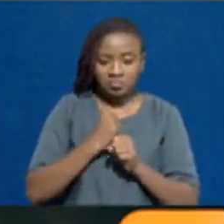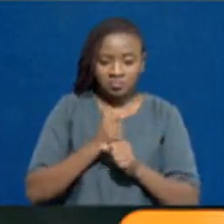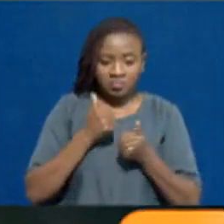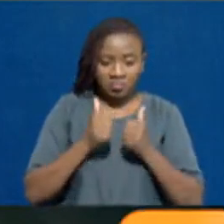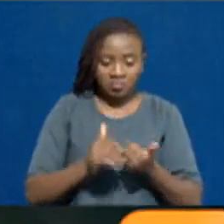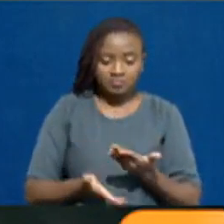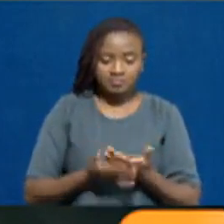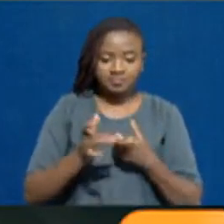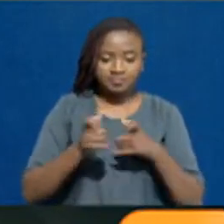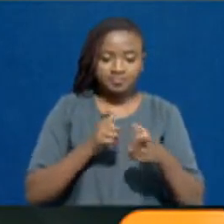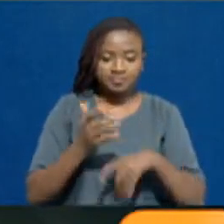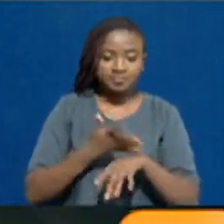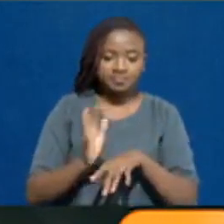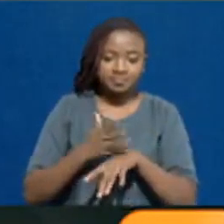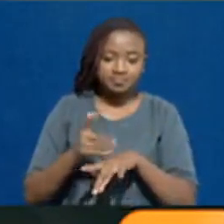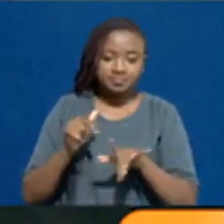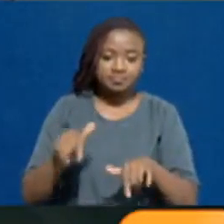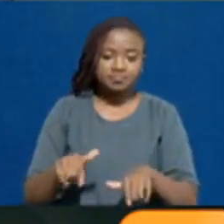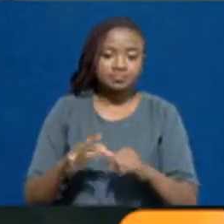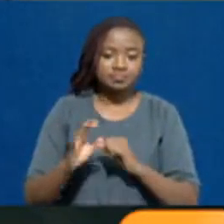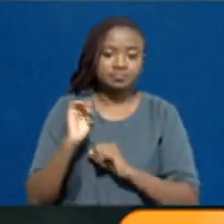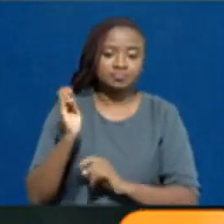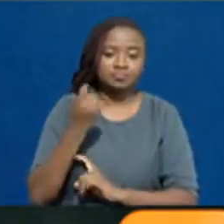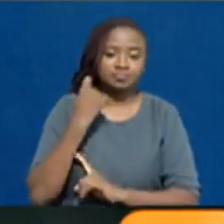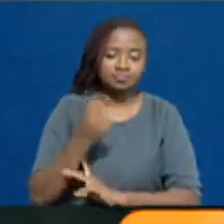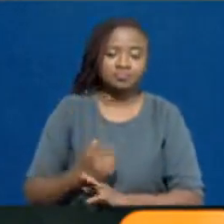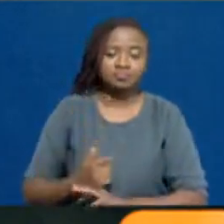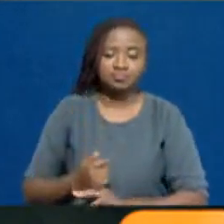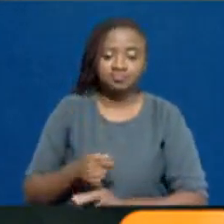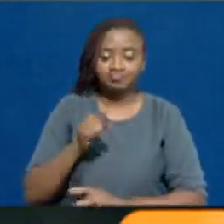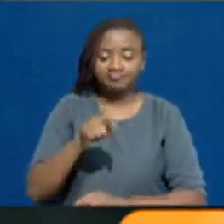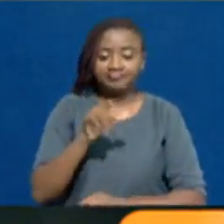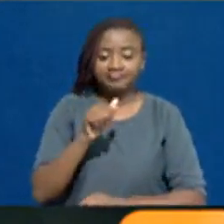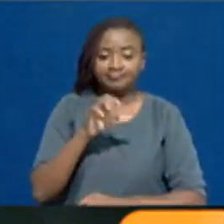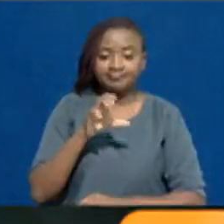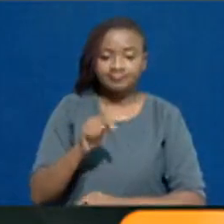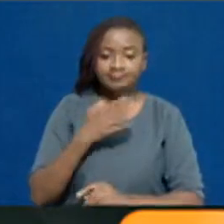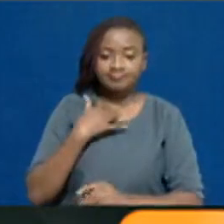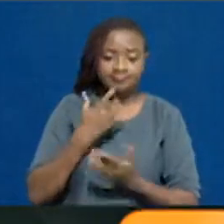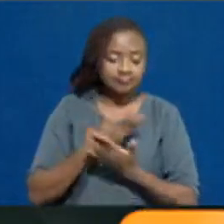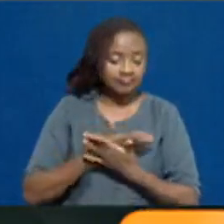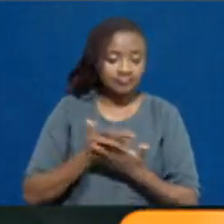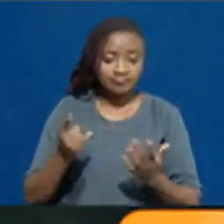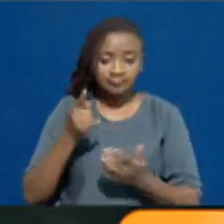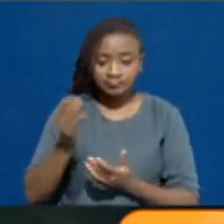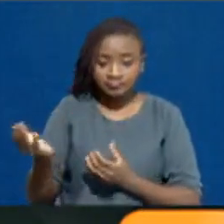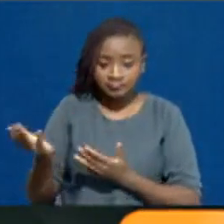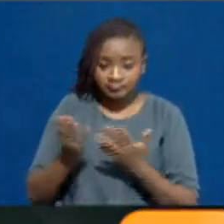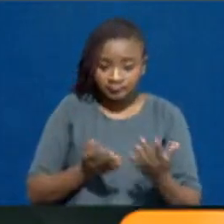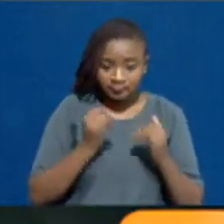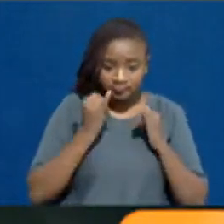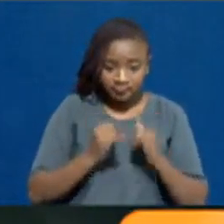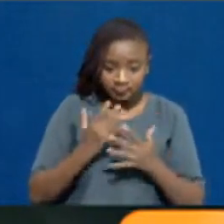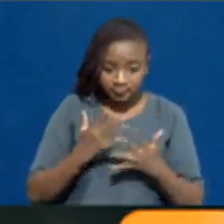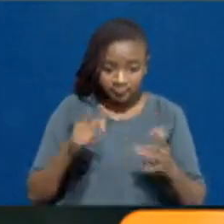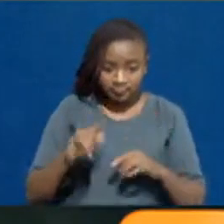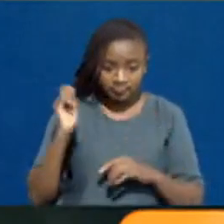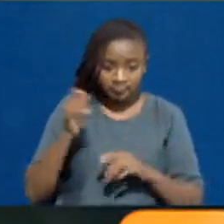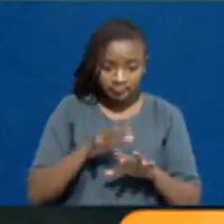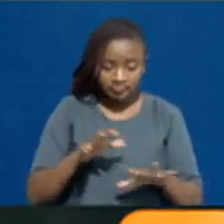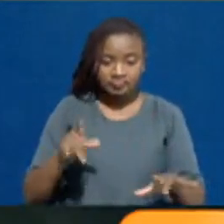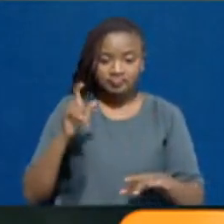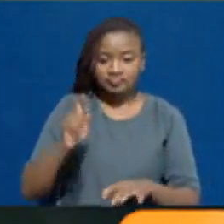sustainable waste management in Kenya. Now, the act requires producers introducing any product into the Kenyan market to take